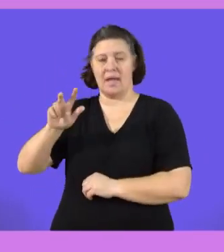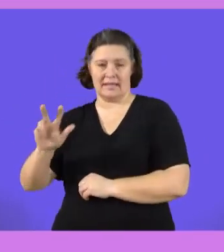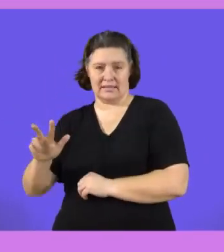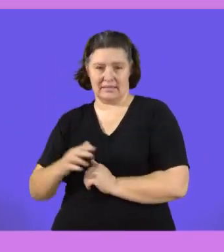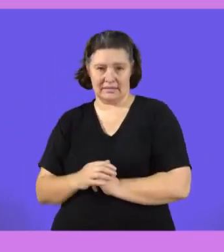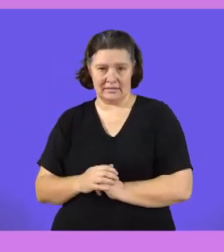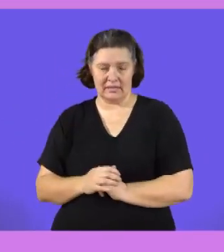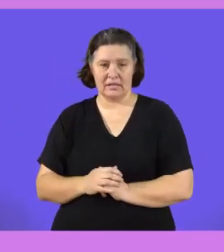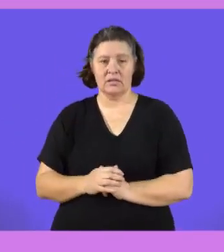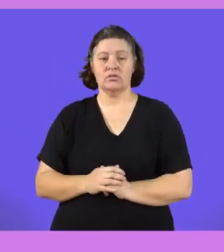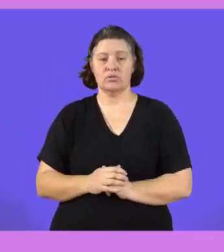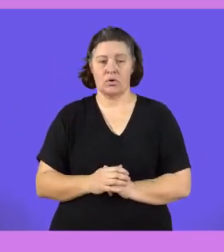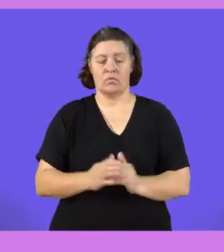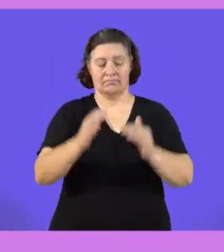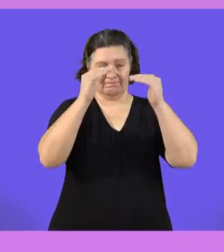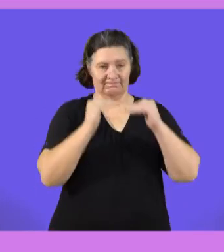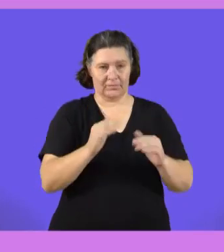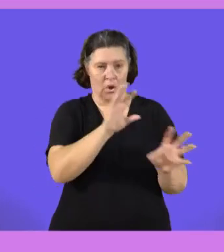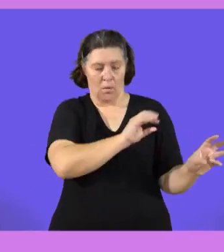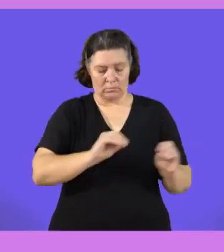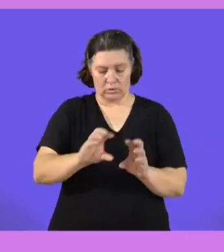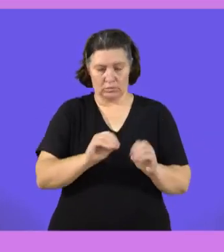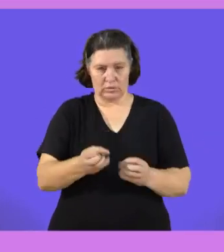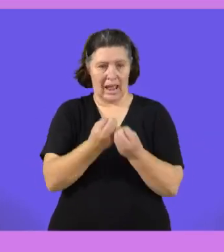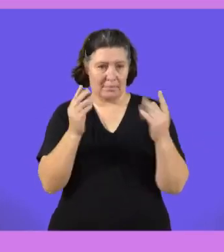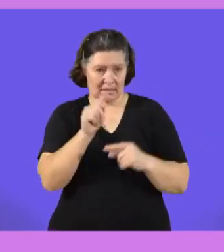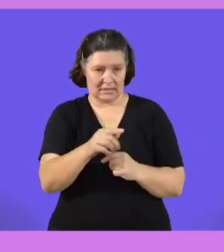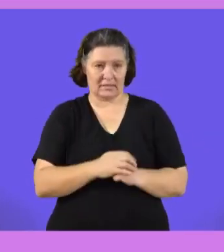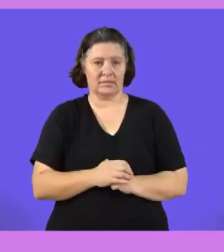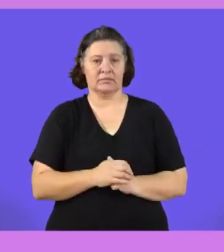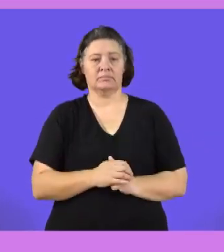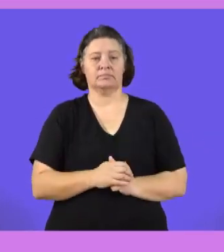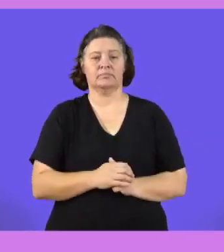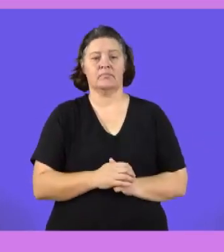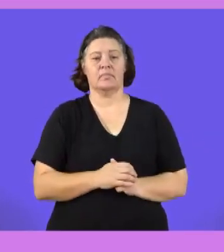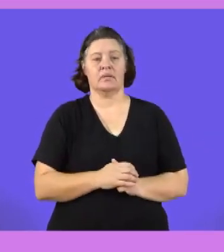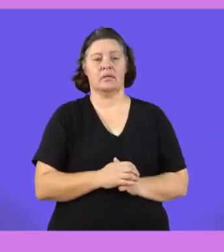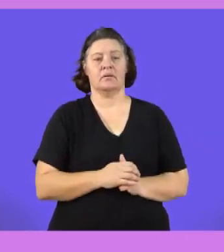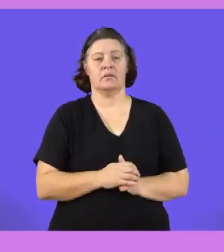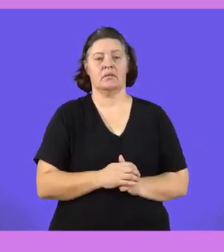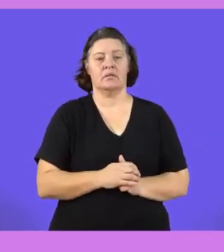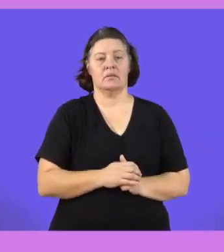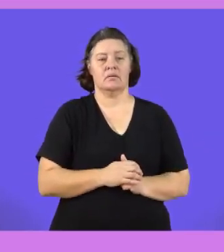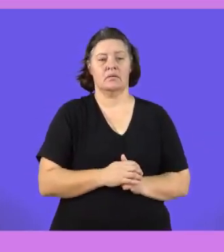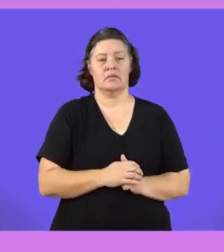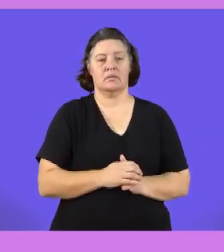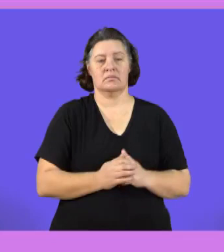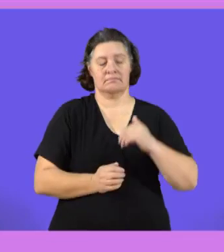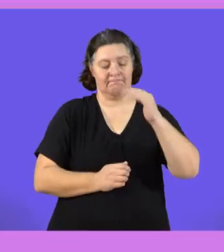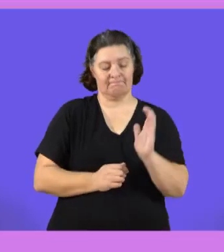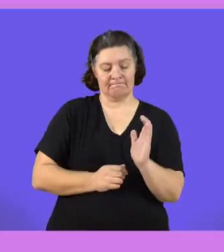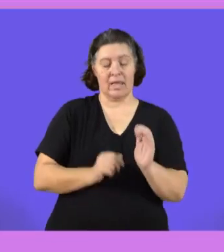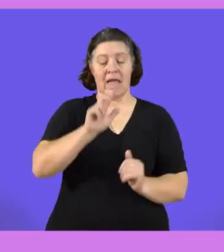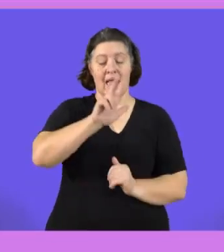Right? So step number 2, I'm going to substitute into this formula. I'm saying here that it's 81